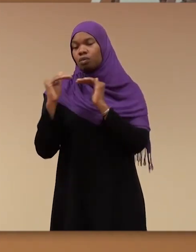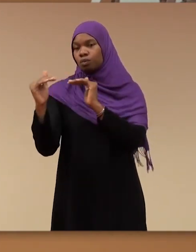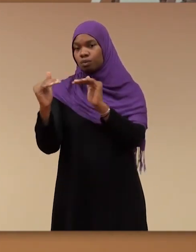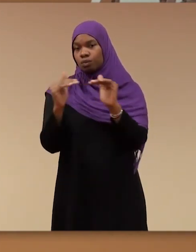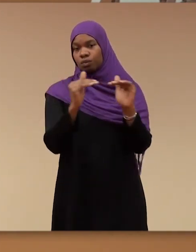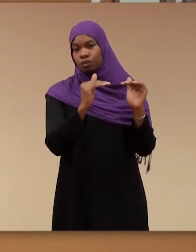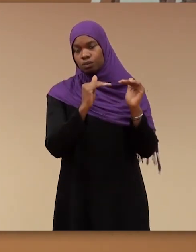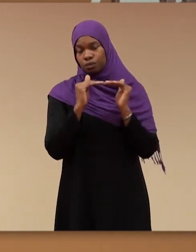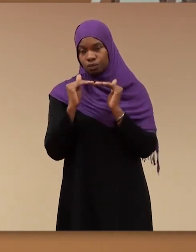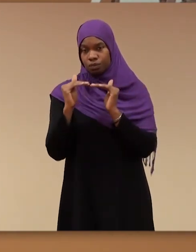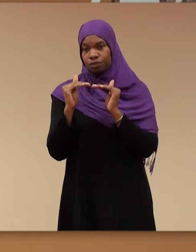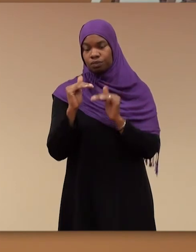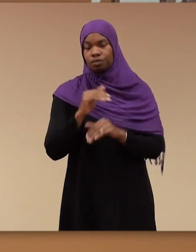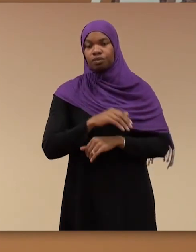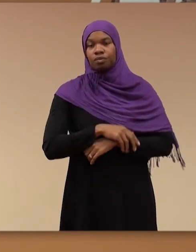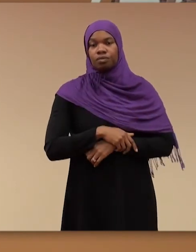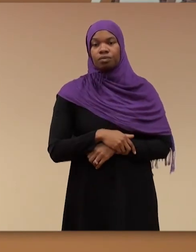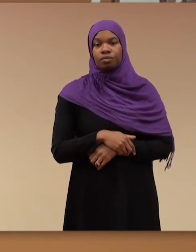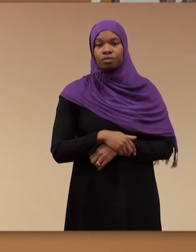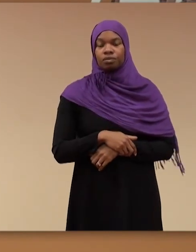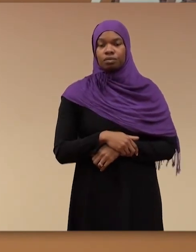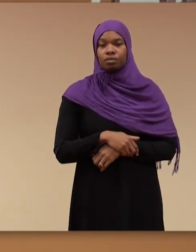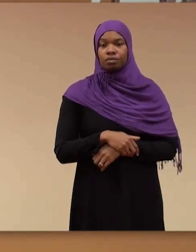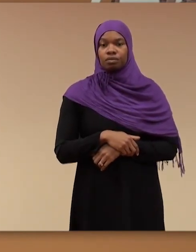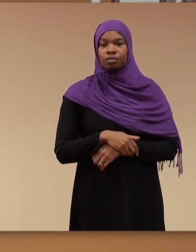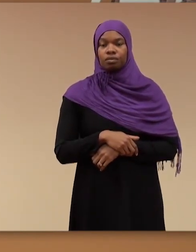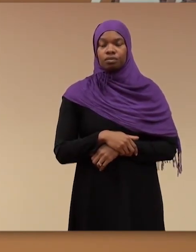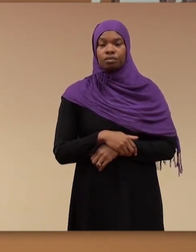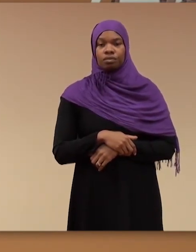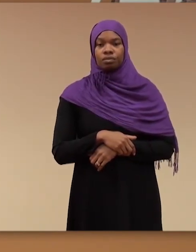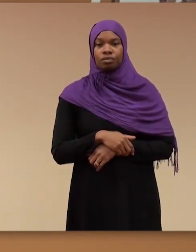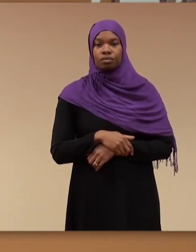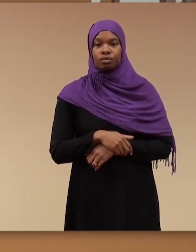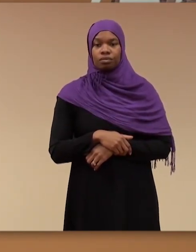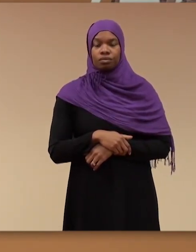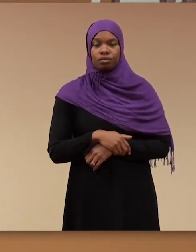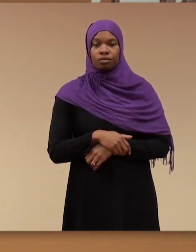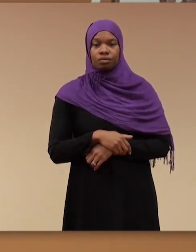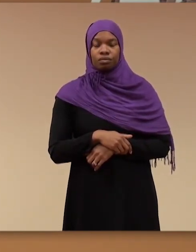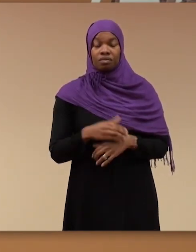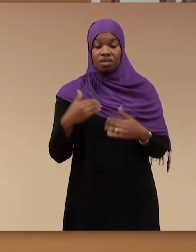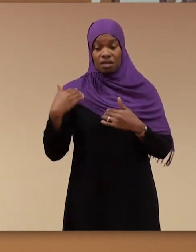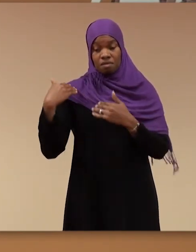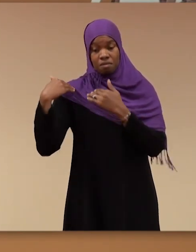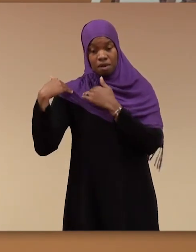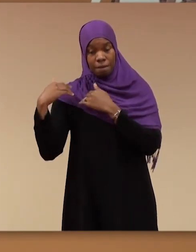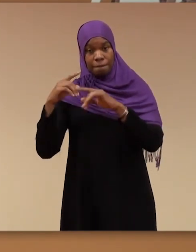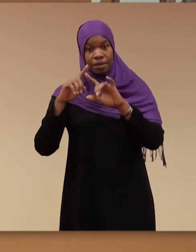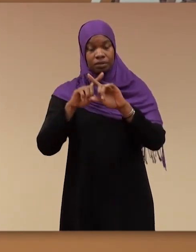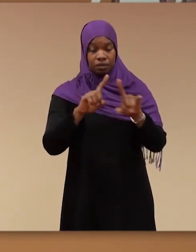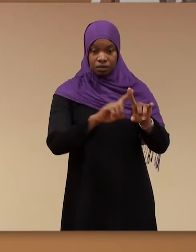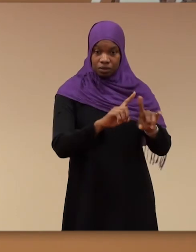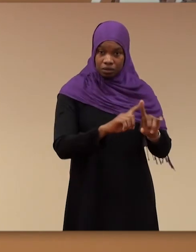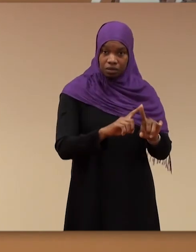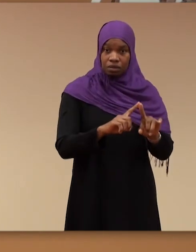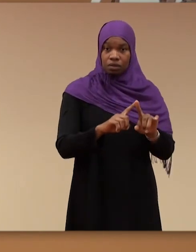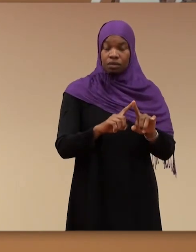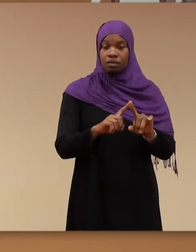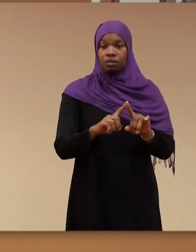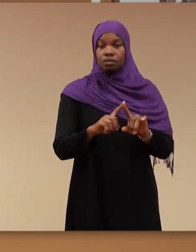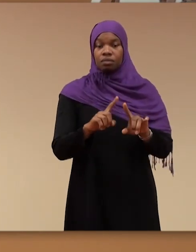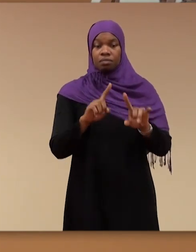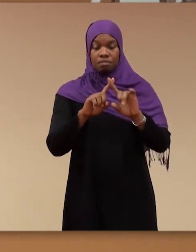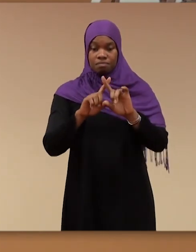equal, been treated equally in the obligations, in the takalif, in the